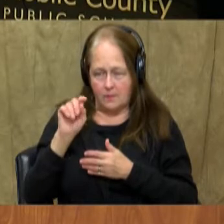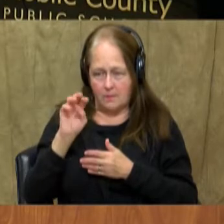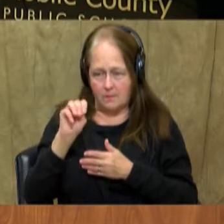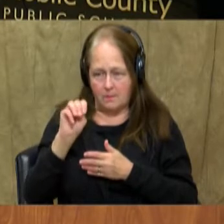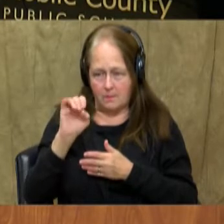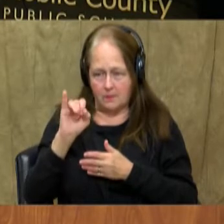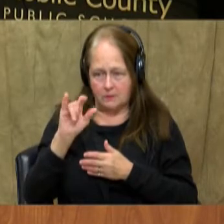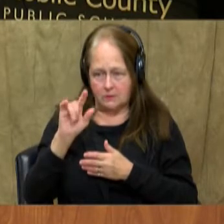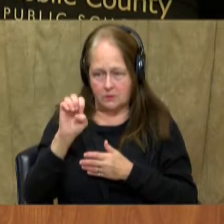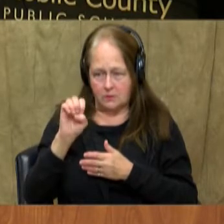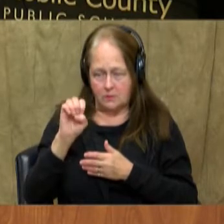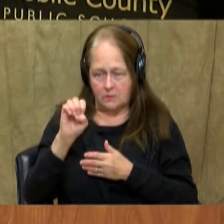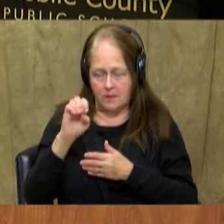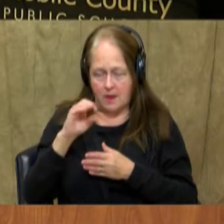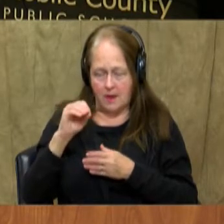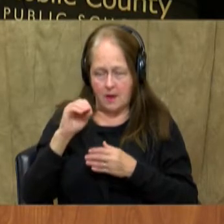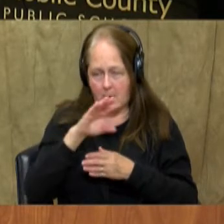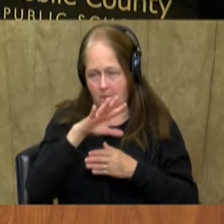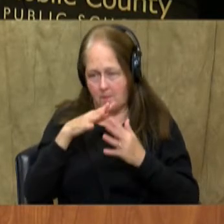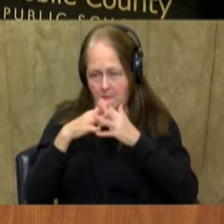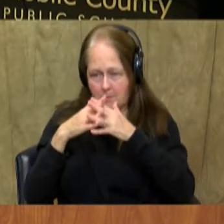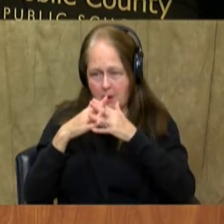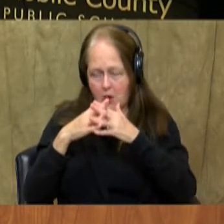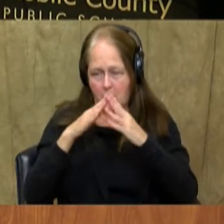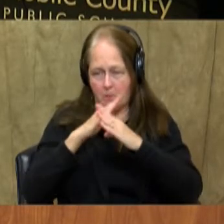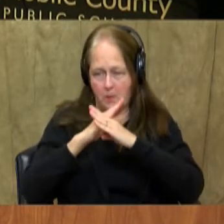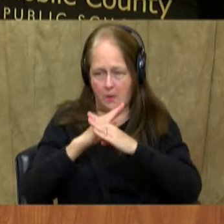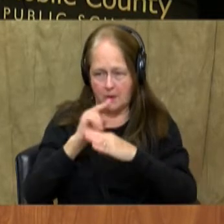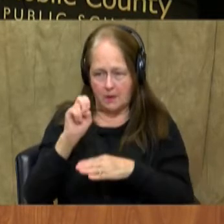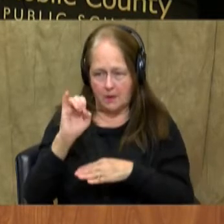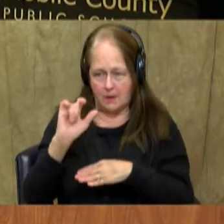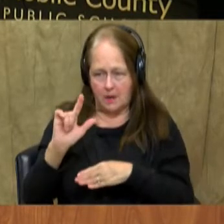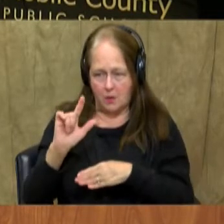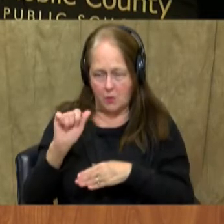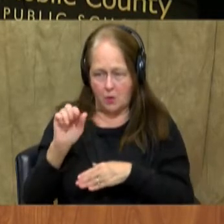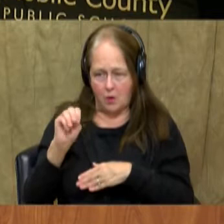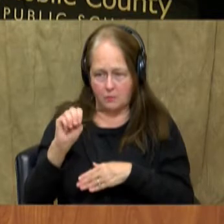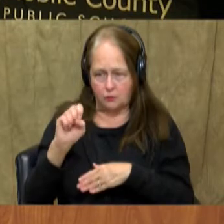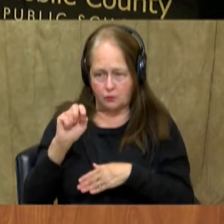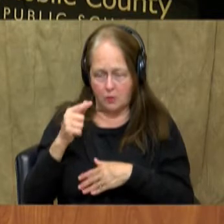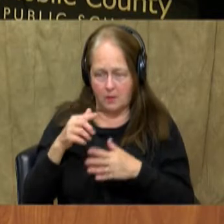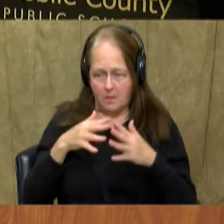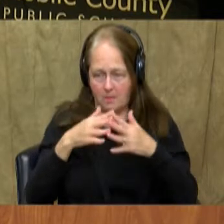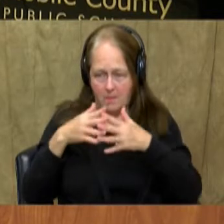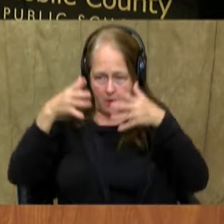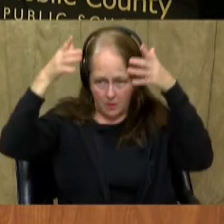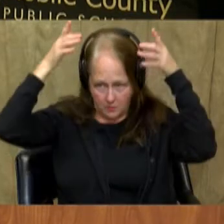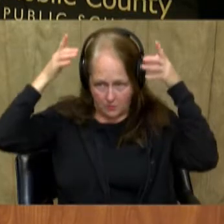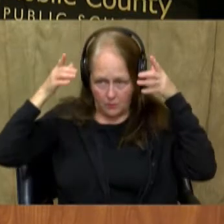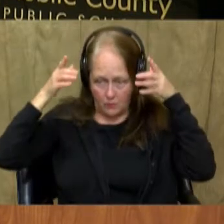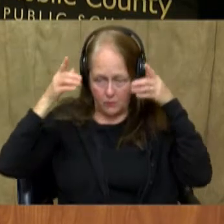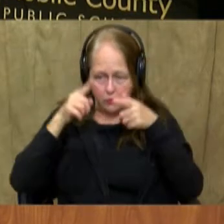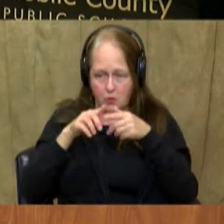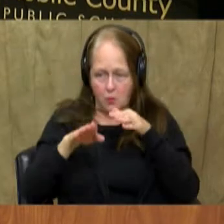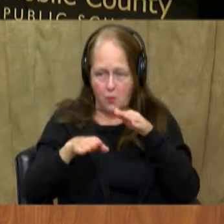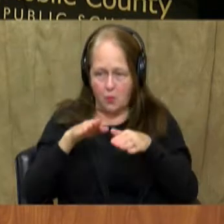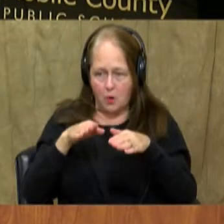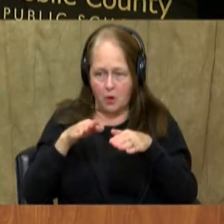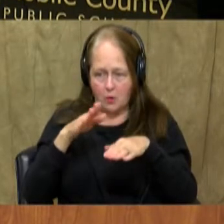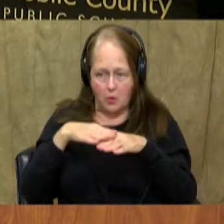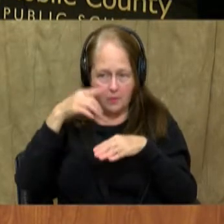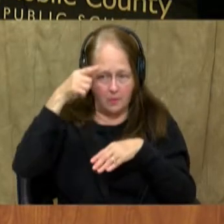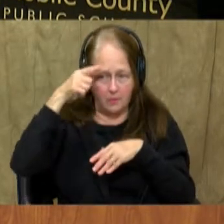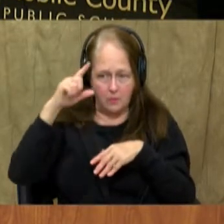by American blockade. Neil Armstrong, American astronaut, the first man to walk on the moon.